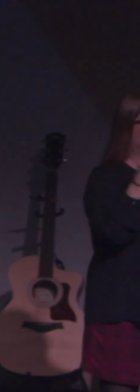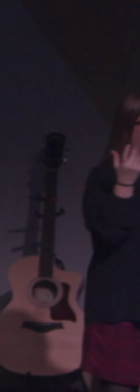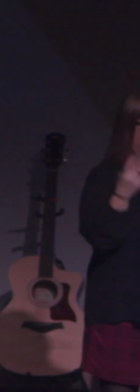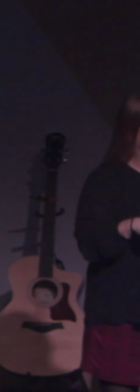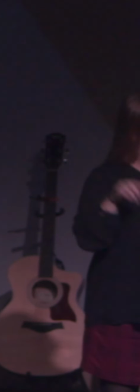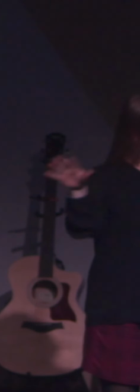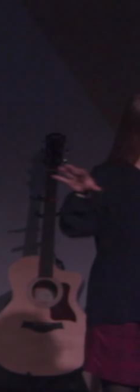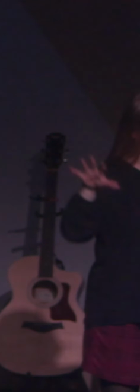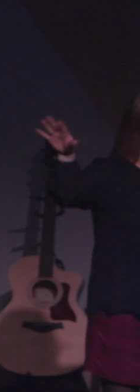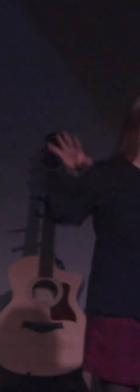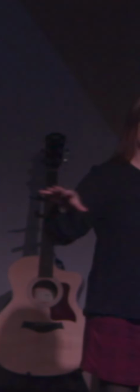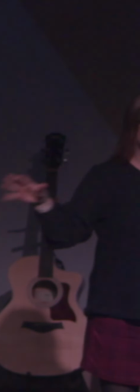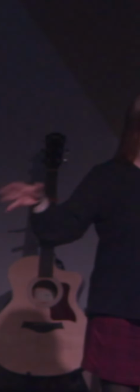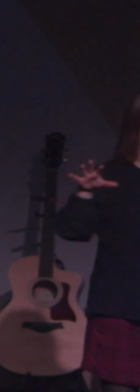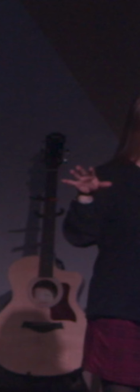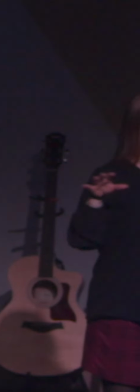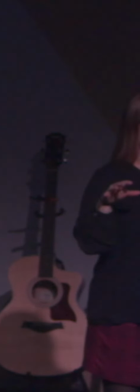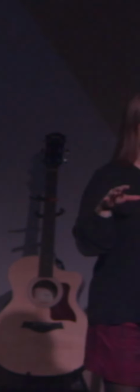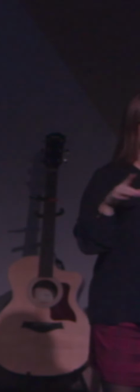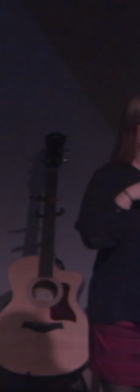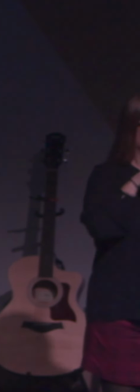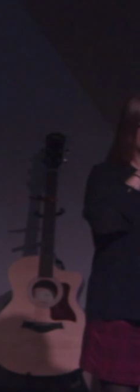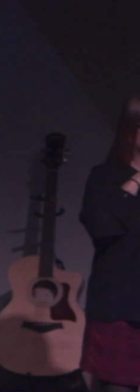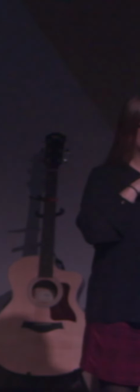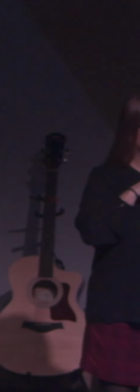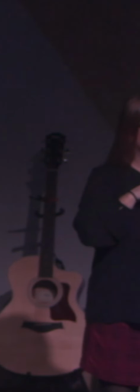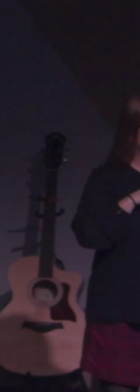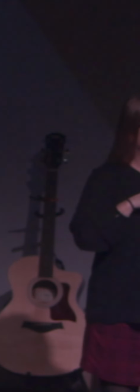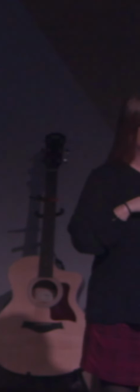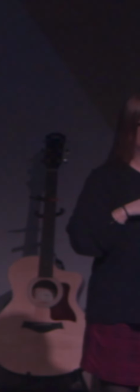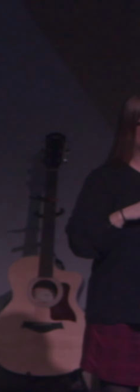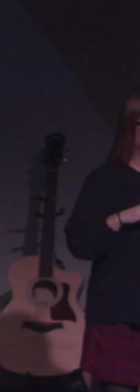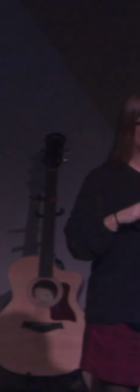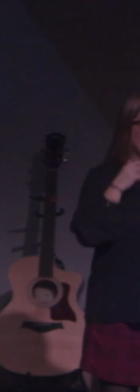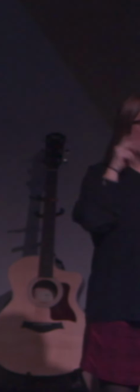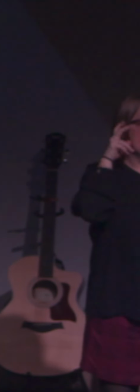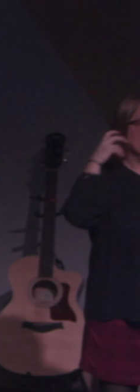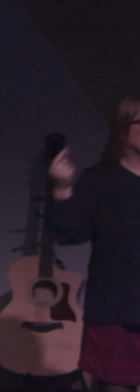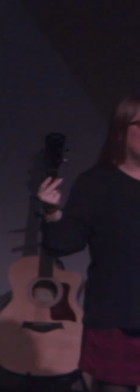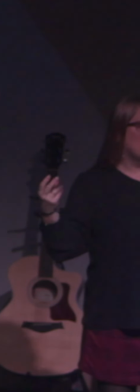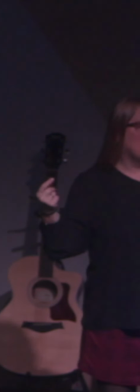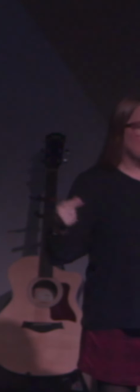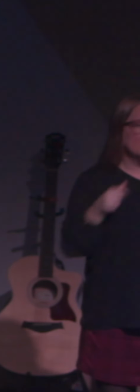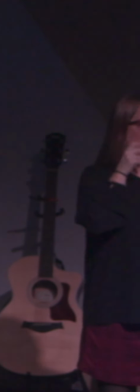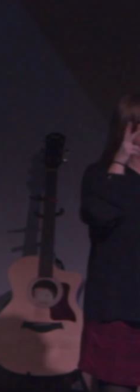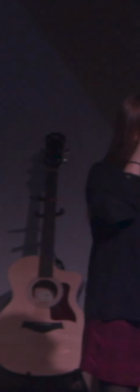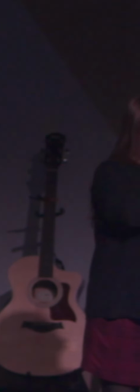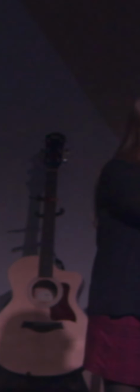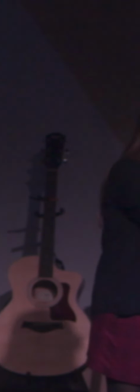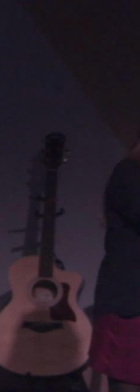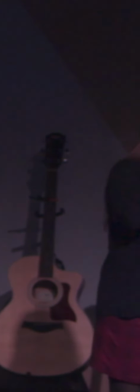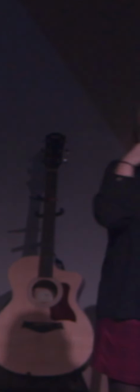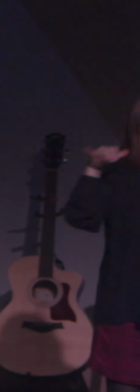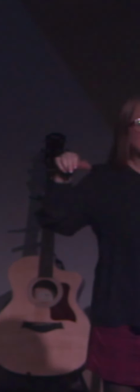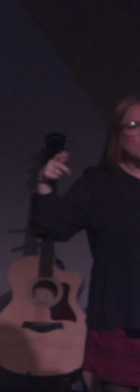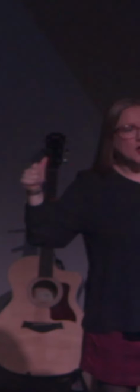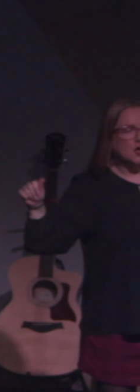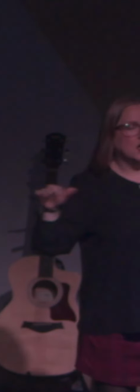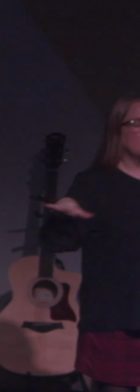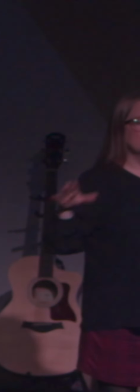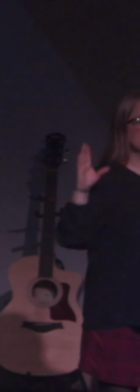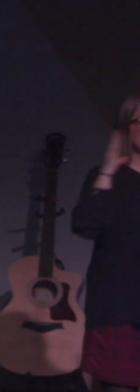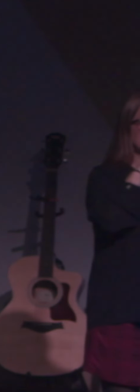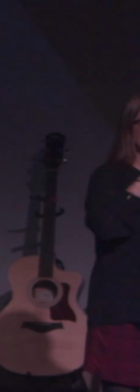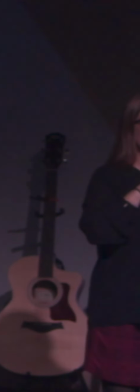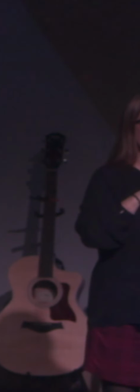still happening, yet it's completely quiet. I can't hear the dog. I can't hear the swim lessons. I can't hear the yoga people. But